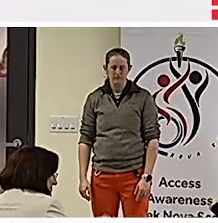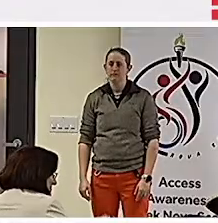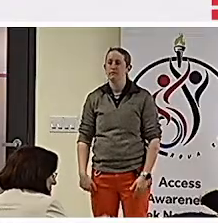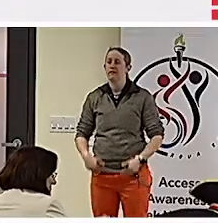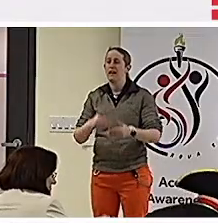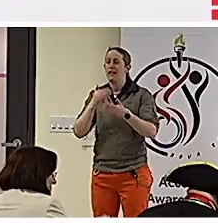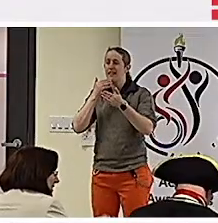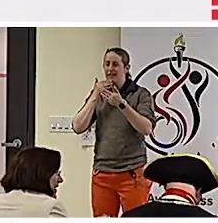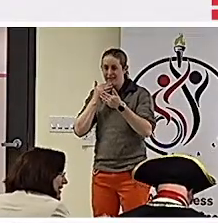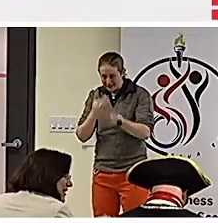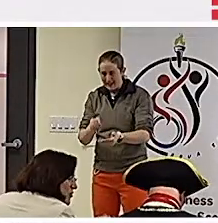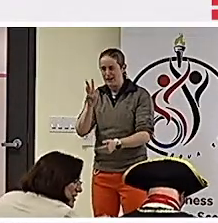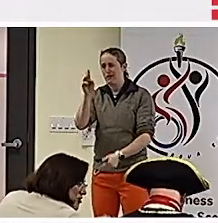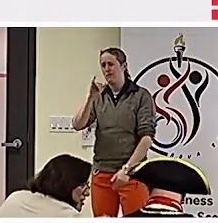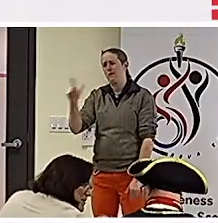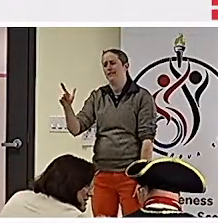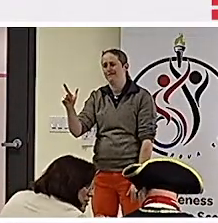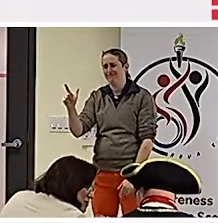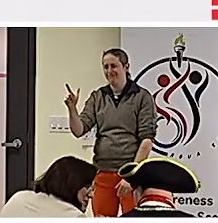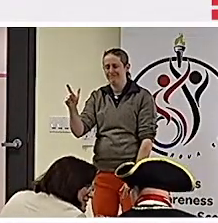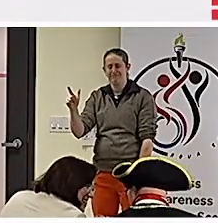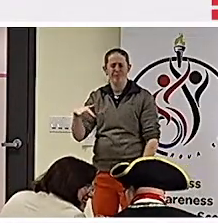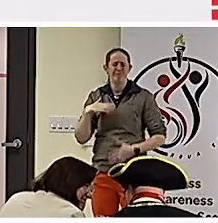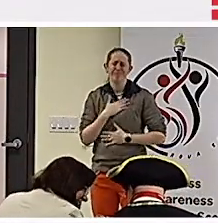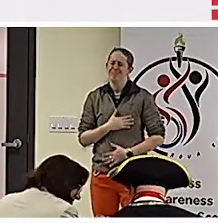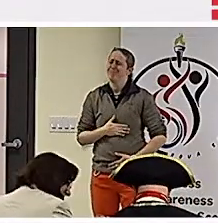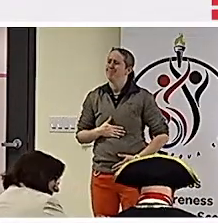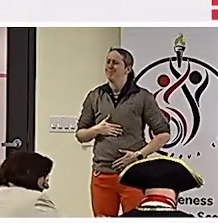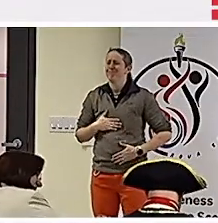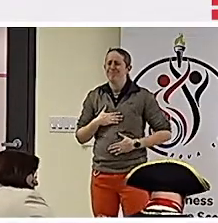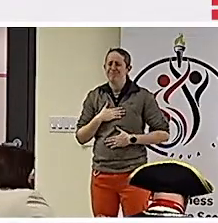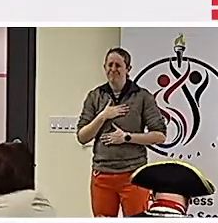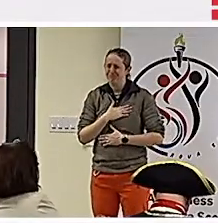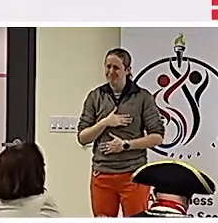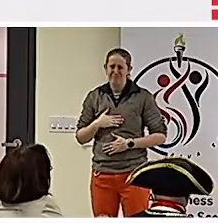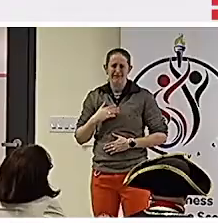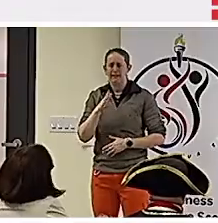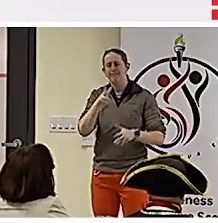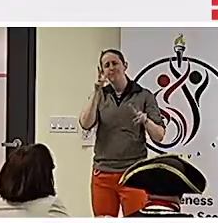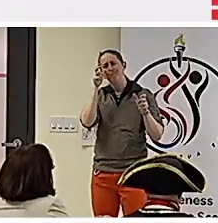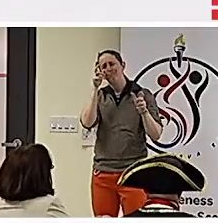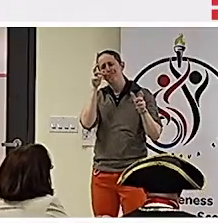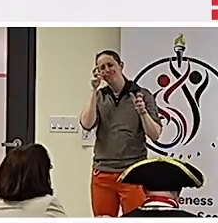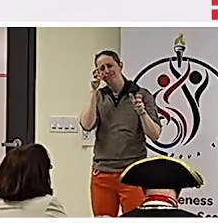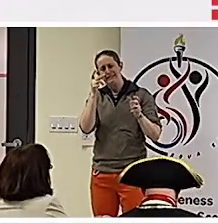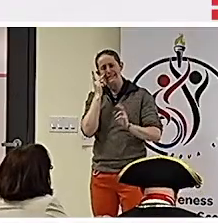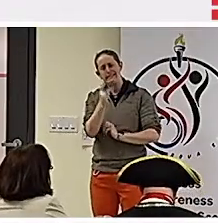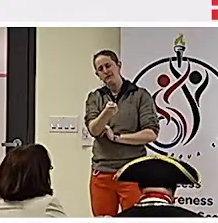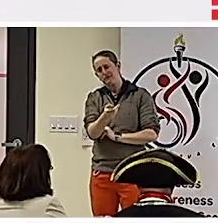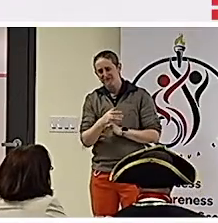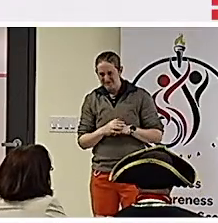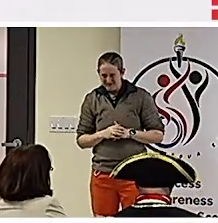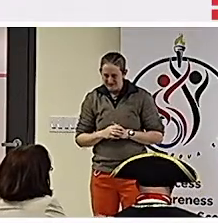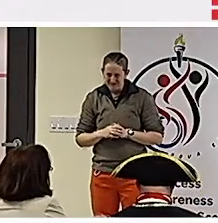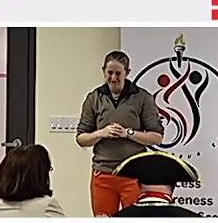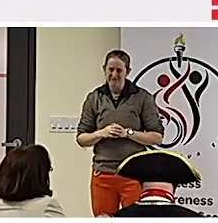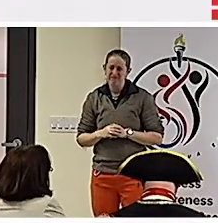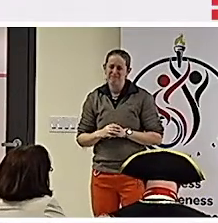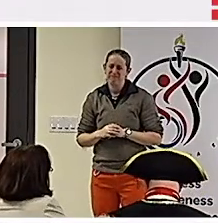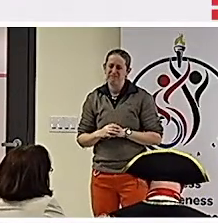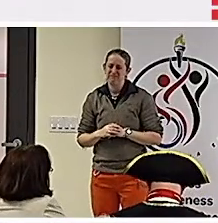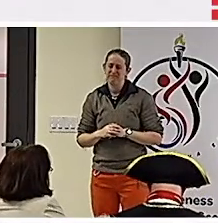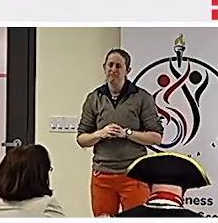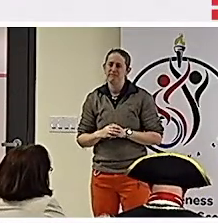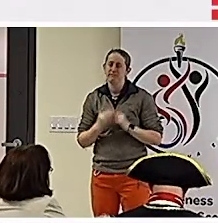Thank you, Will. It is always a pleasure to hear you and to see you as well.